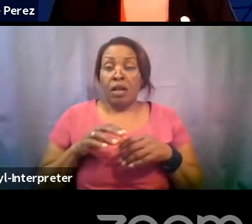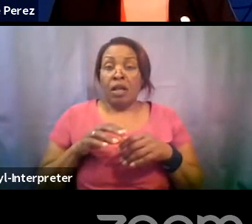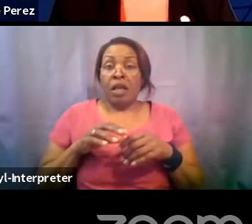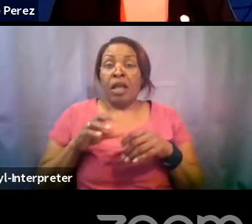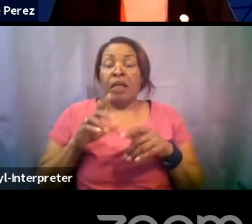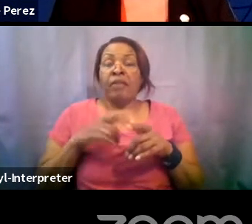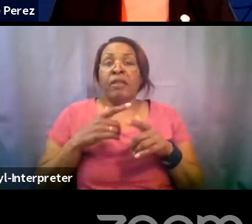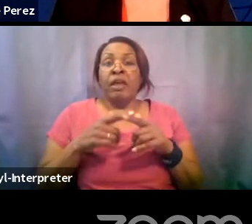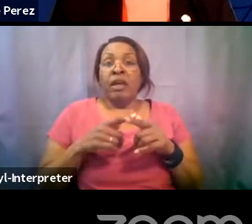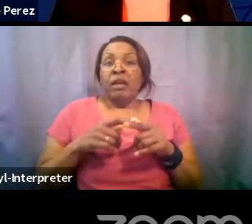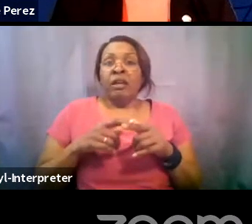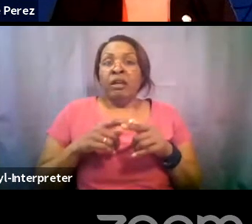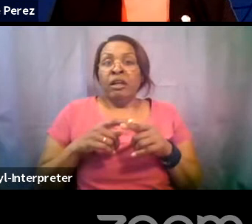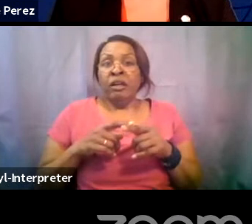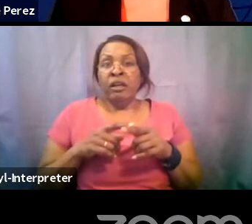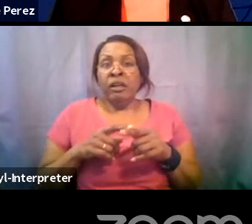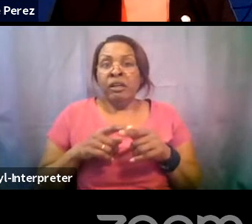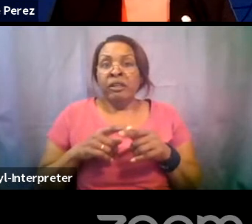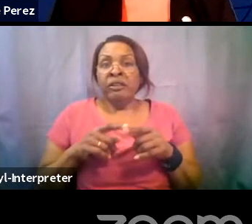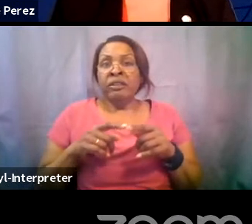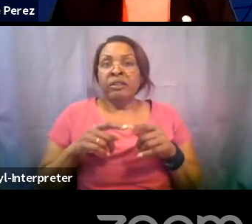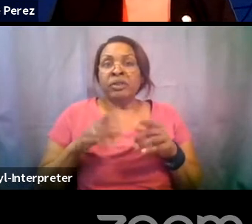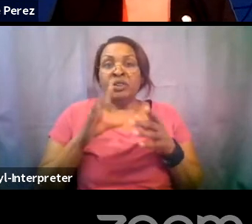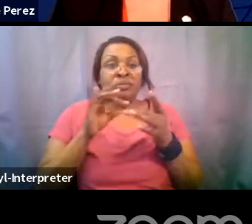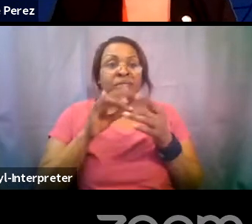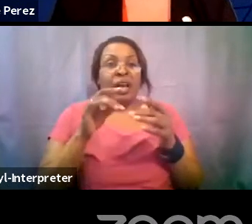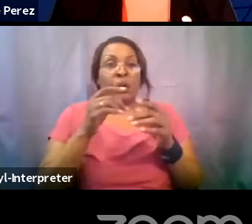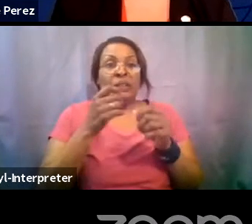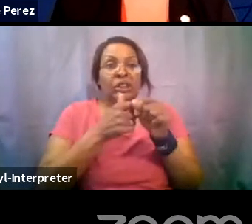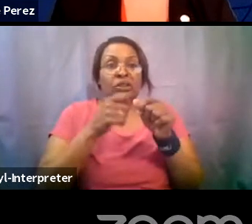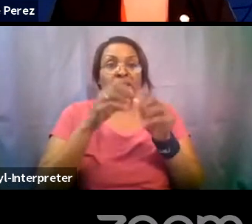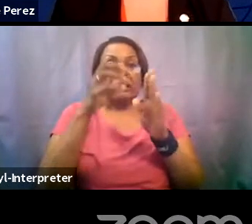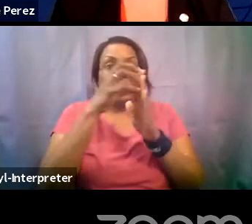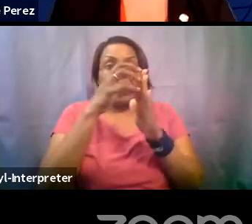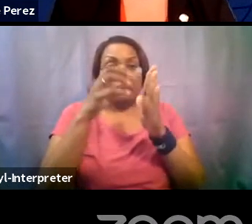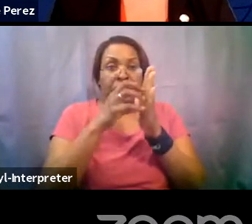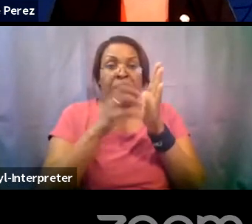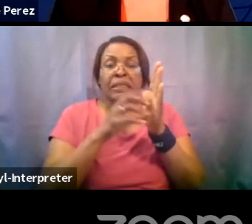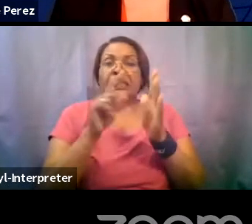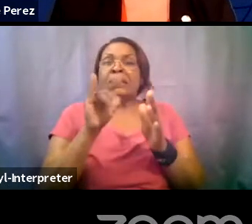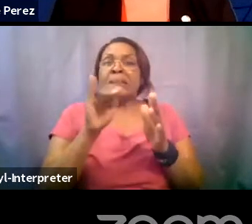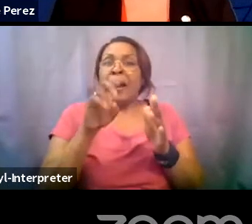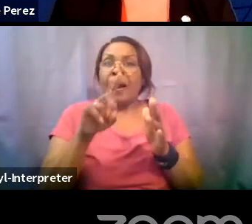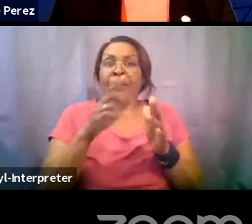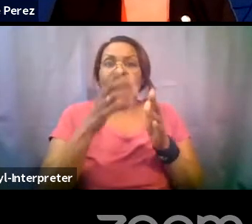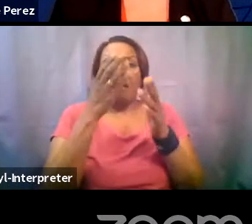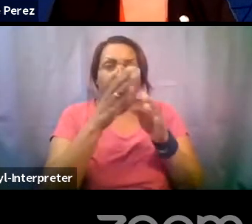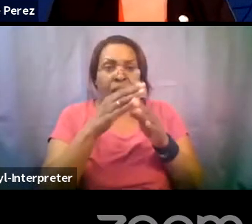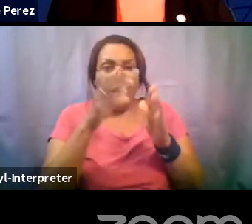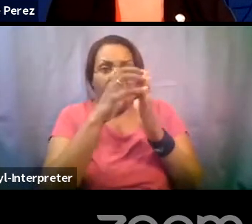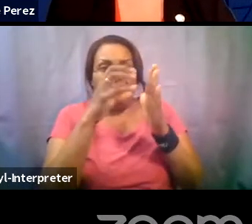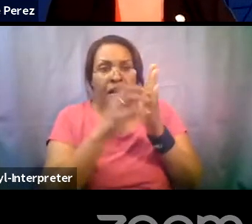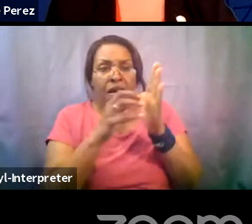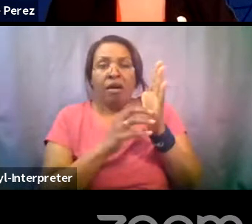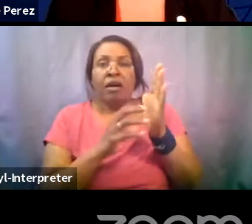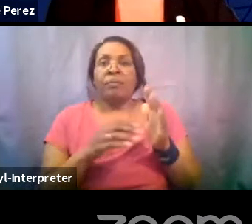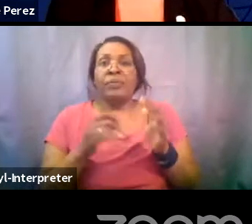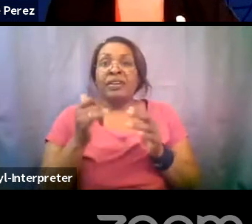earlier about they're all, the segments are timed and broken out into segments. if, for instance, and we've had